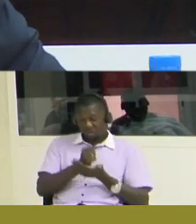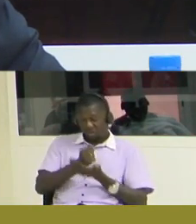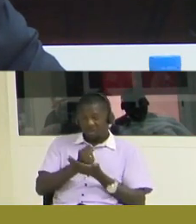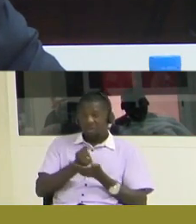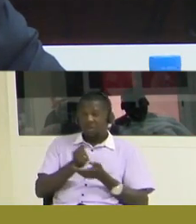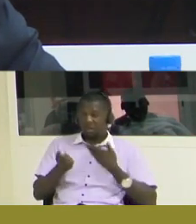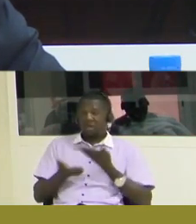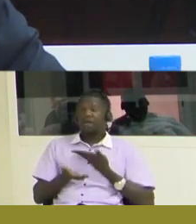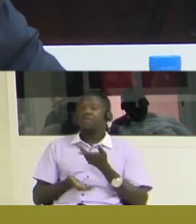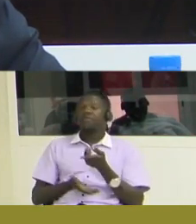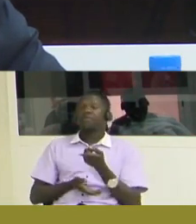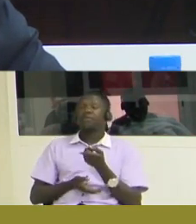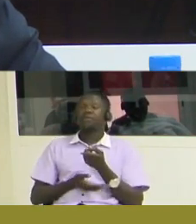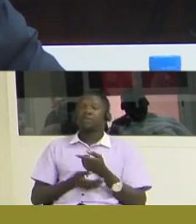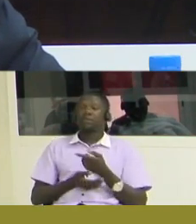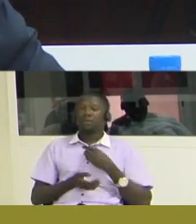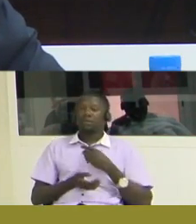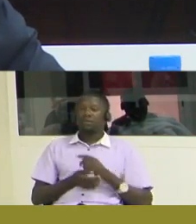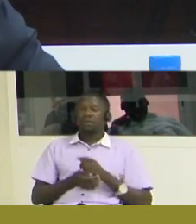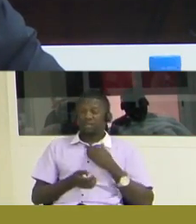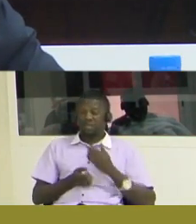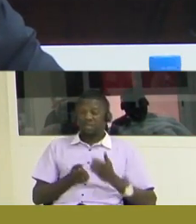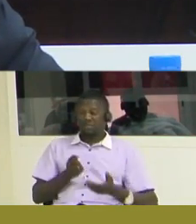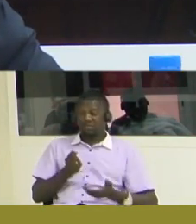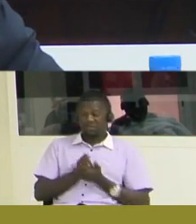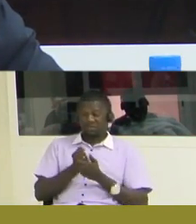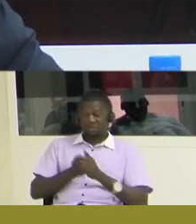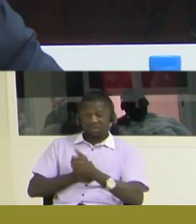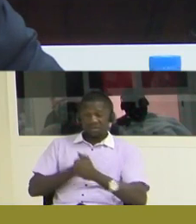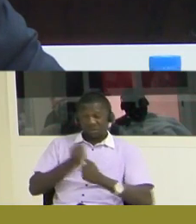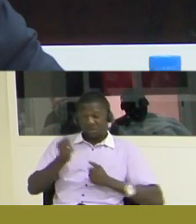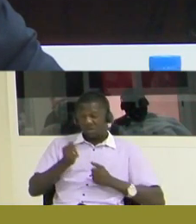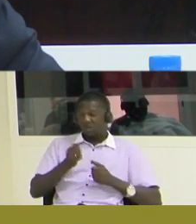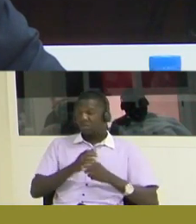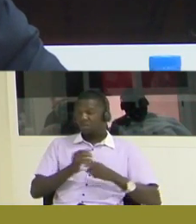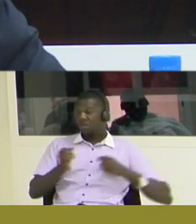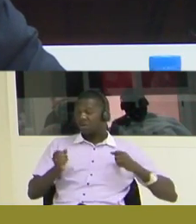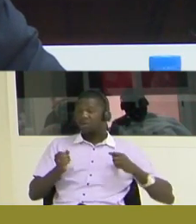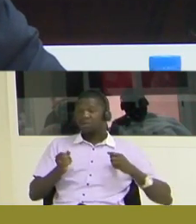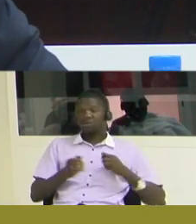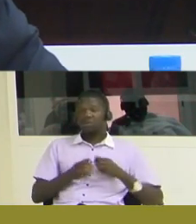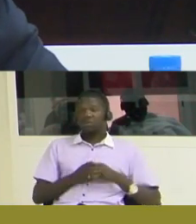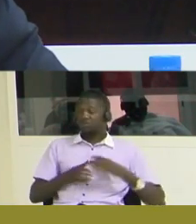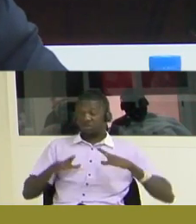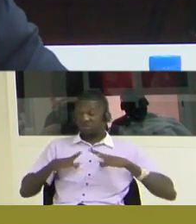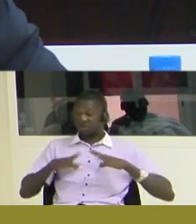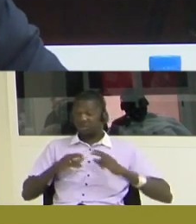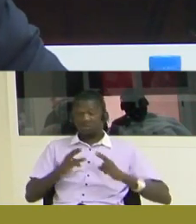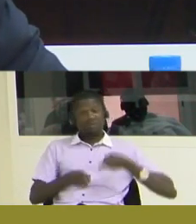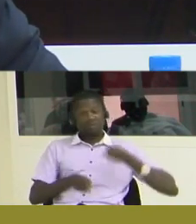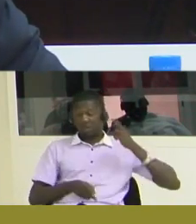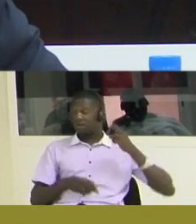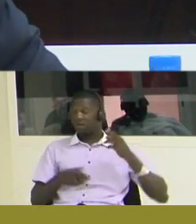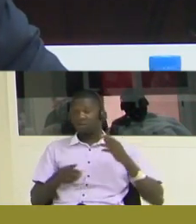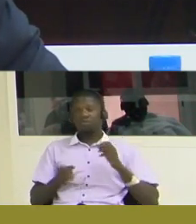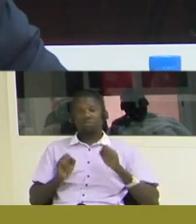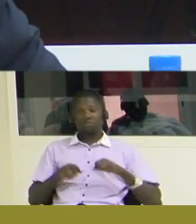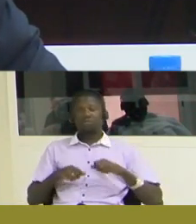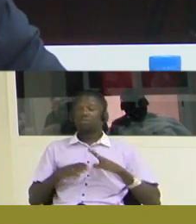and the hammer was cocked all the way backwards so it was it was ready to fire